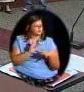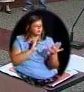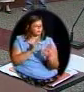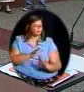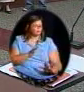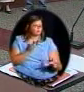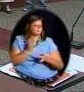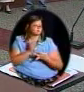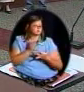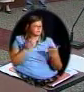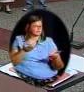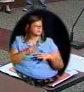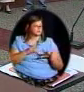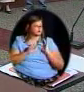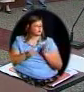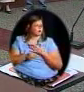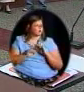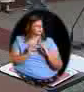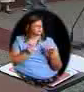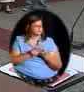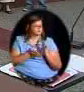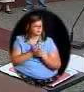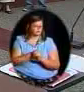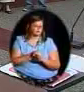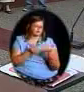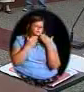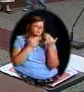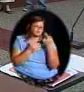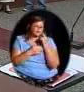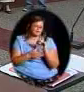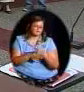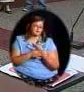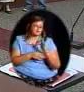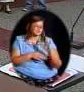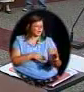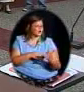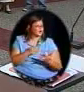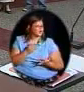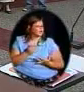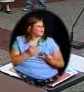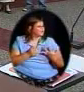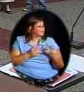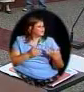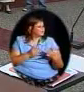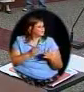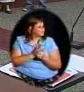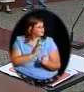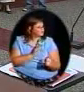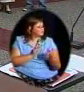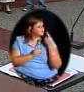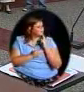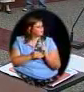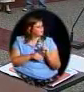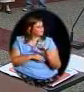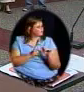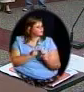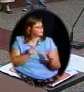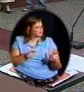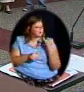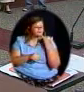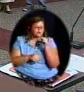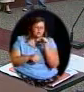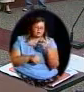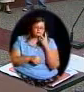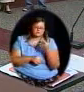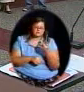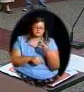of our district. Congratulations and thank you for sharing your talent with all of us. And I invite everyone, if you haven't seen them yet, as you're